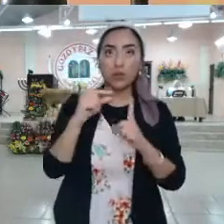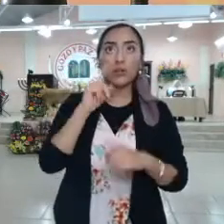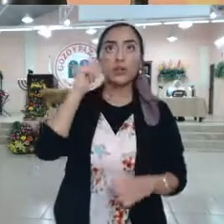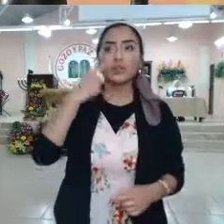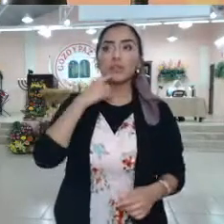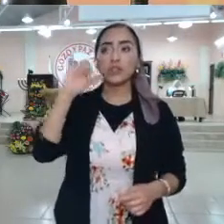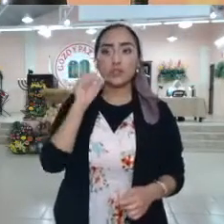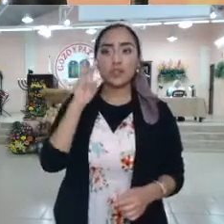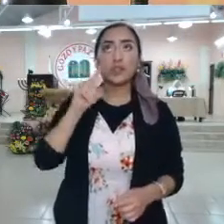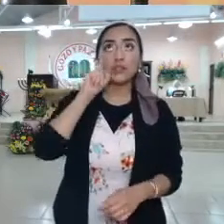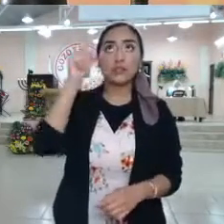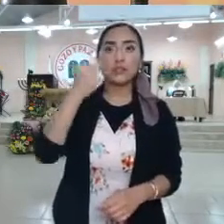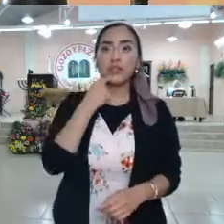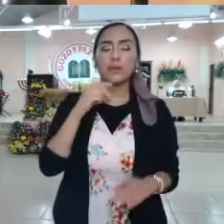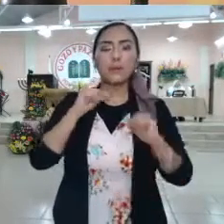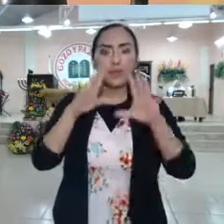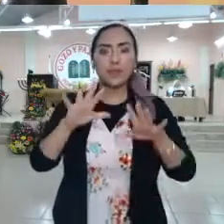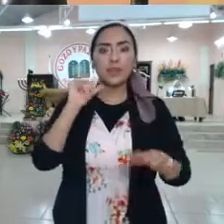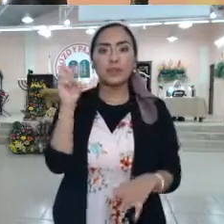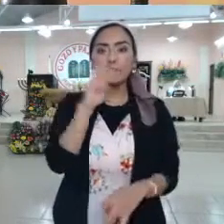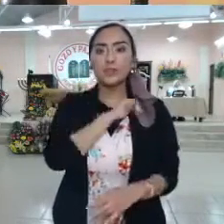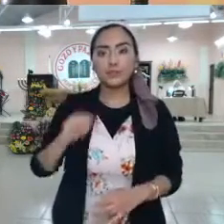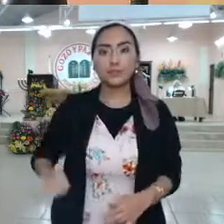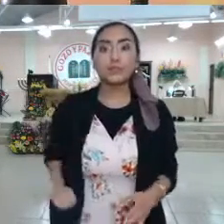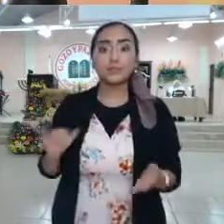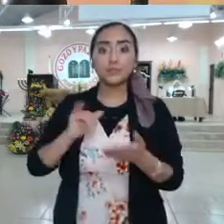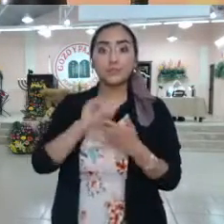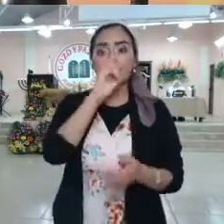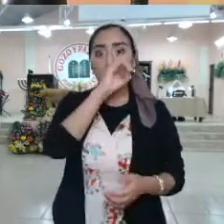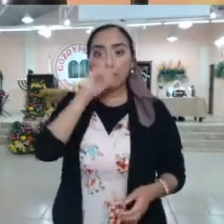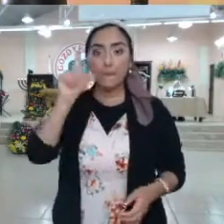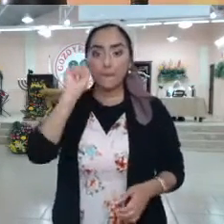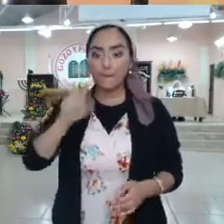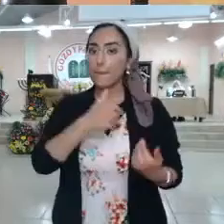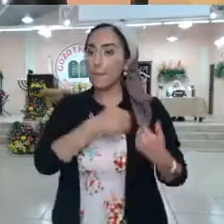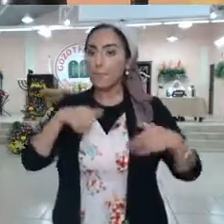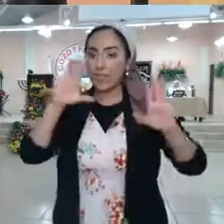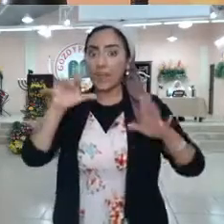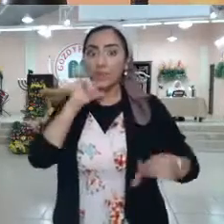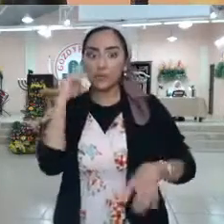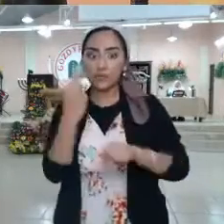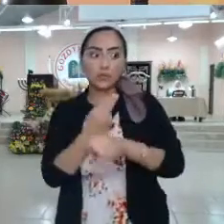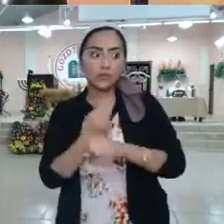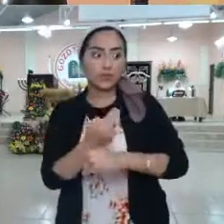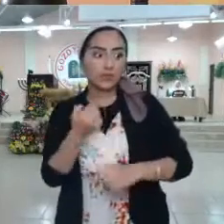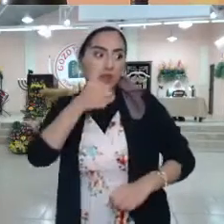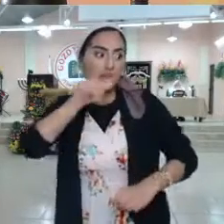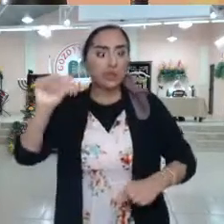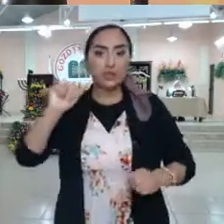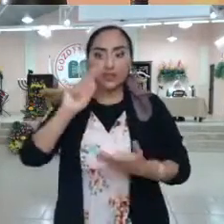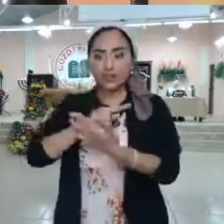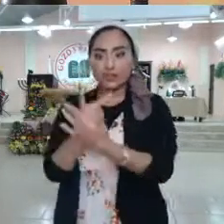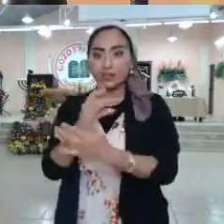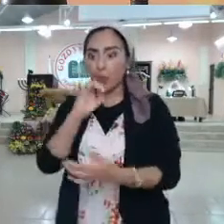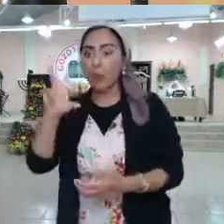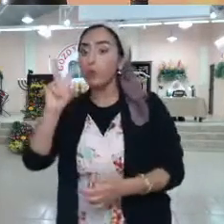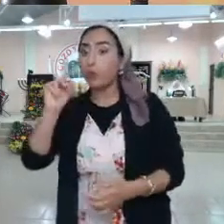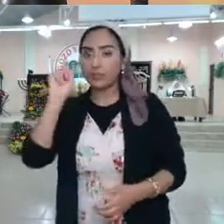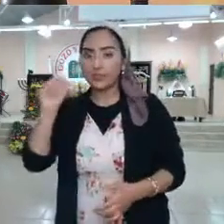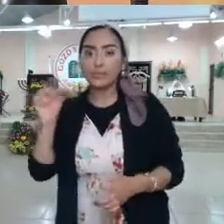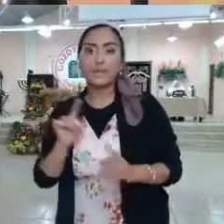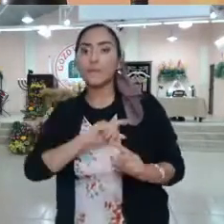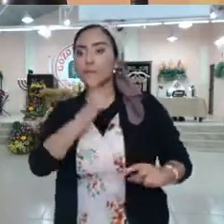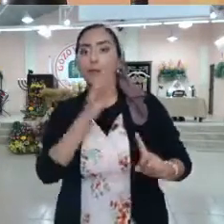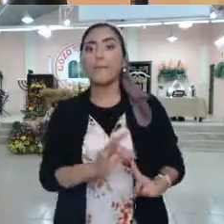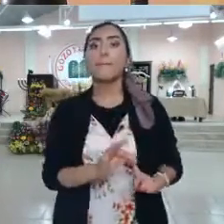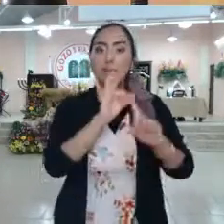it, Joshua. You say it, blessed Joshua HaMashiach. The oil has to be consecrated. Don't use an oil that is for cooking.